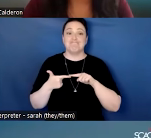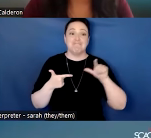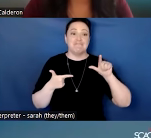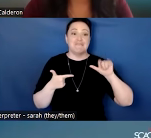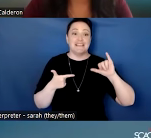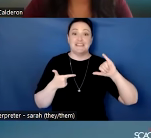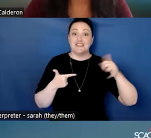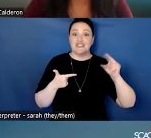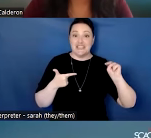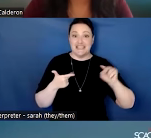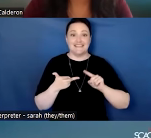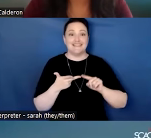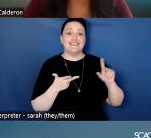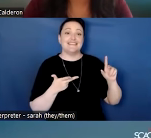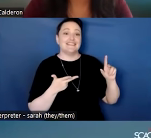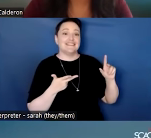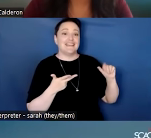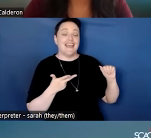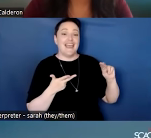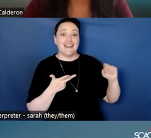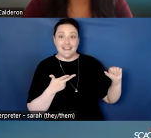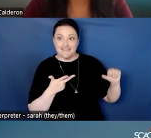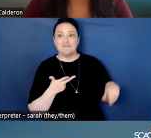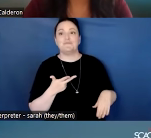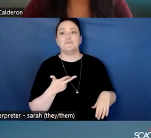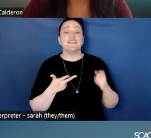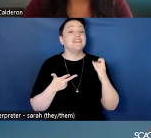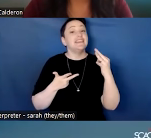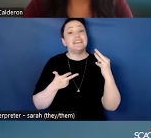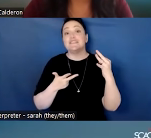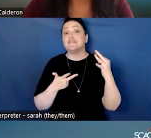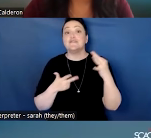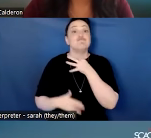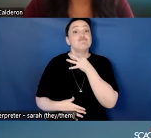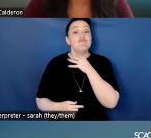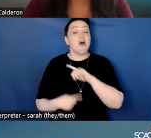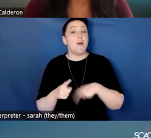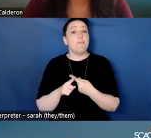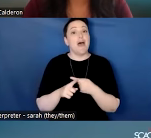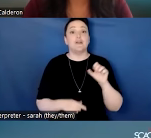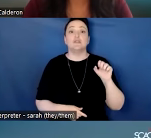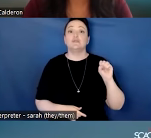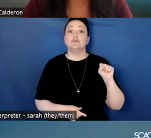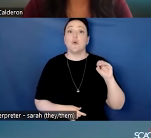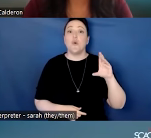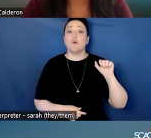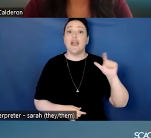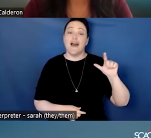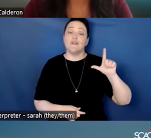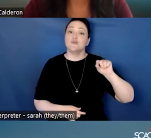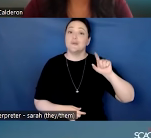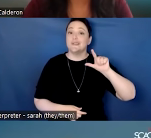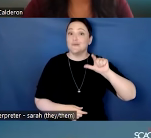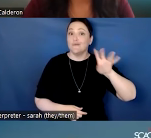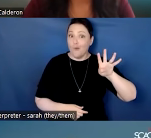like to send any specific questions on Connect SoCal 2024, we have a designated email address for that on